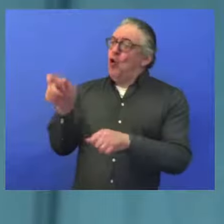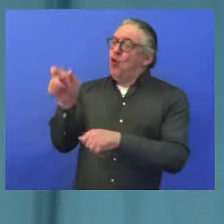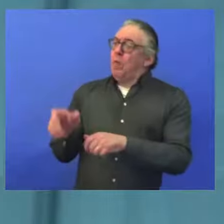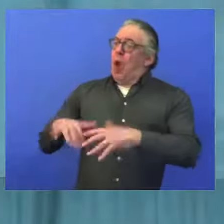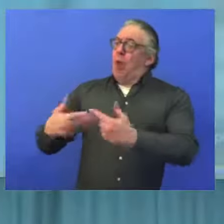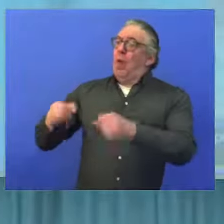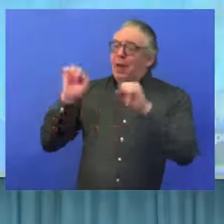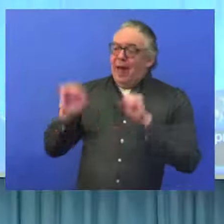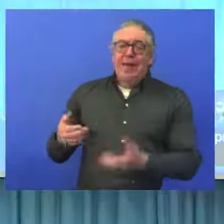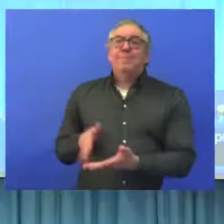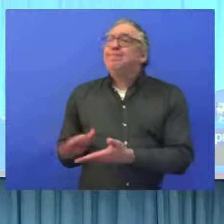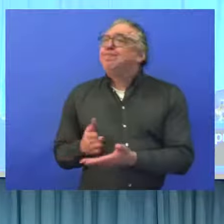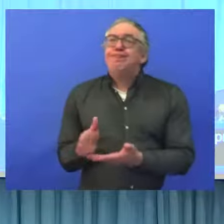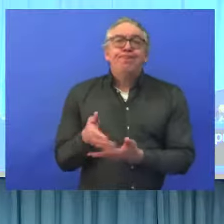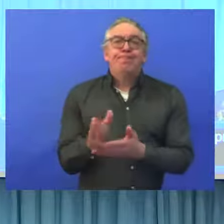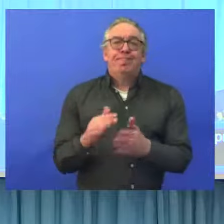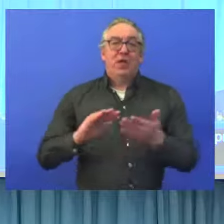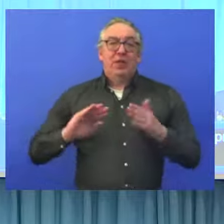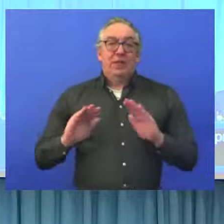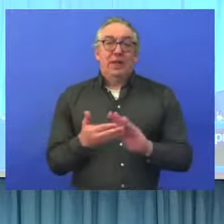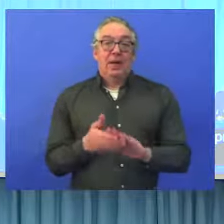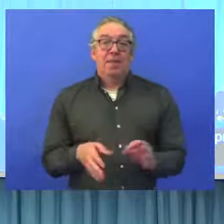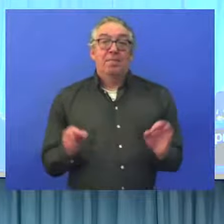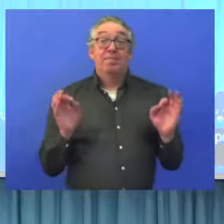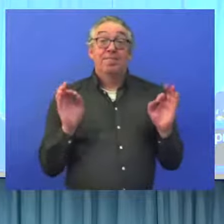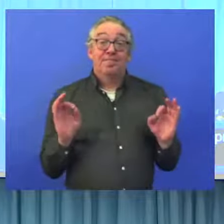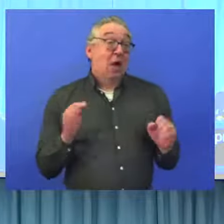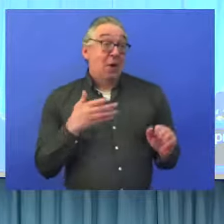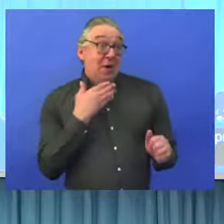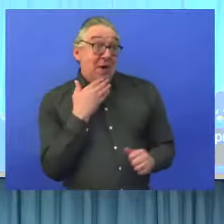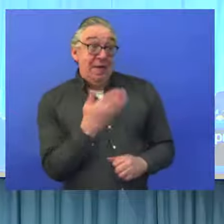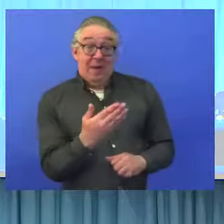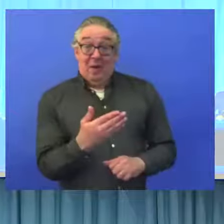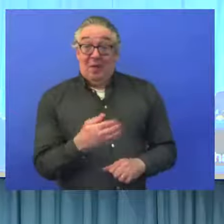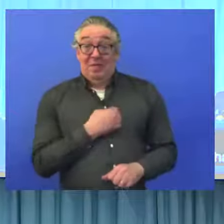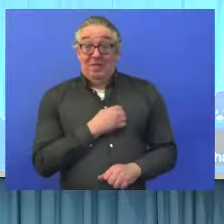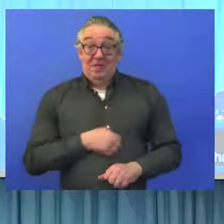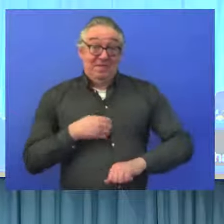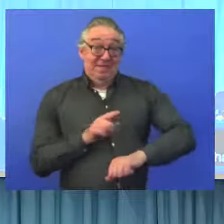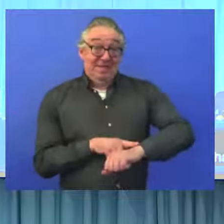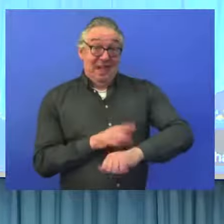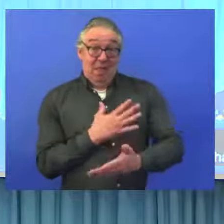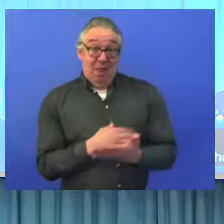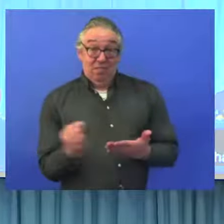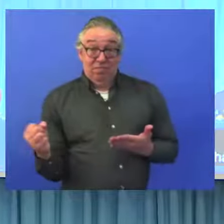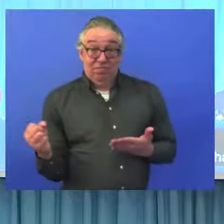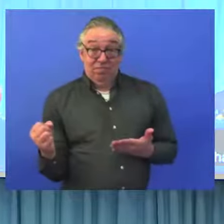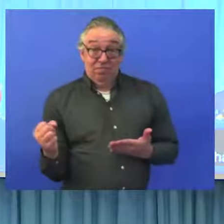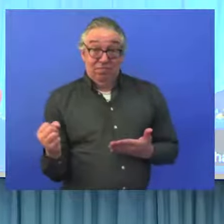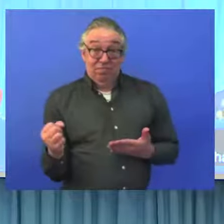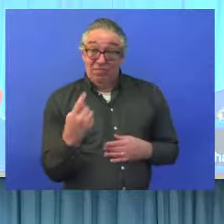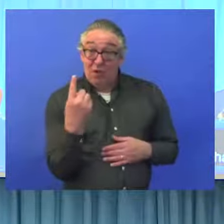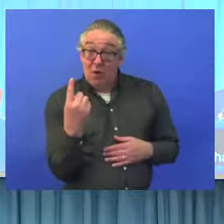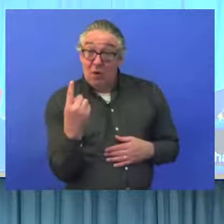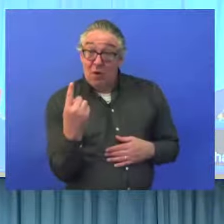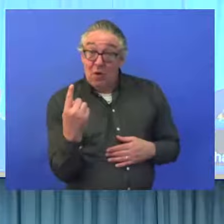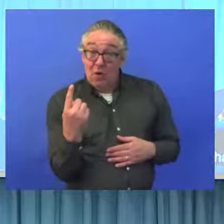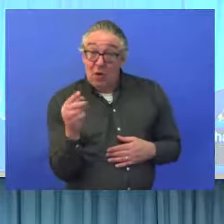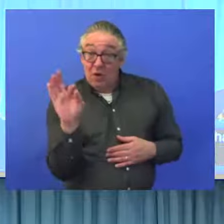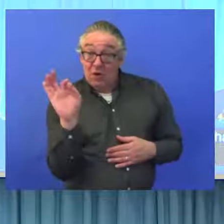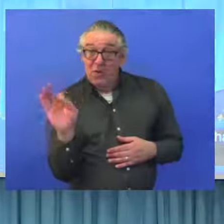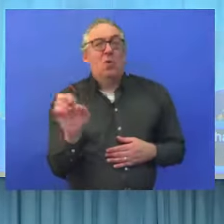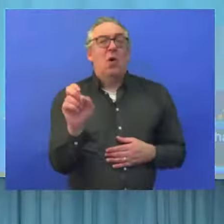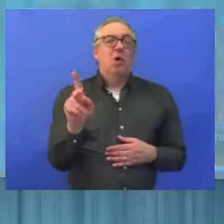So we are out of time. I'm sorry. So one more question? Or? Okay, so if we have one more question from the